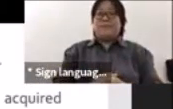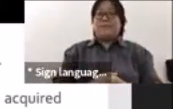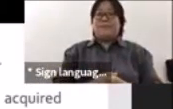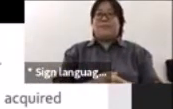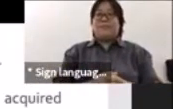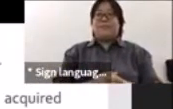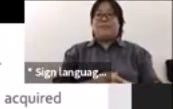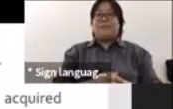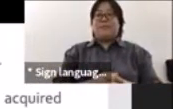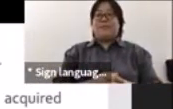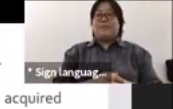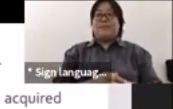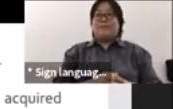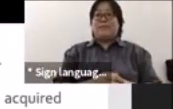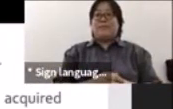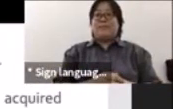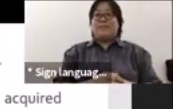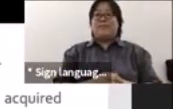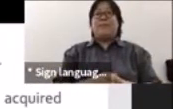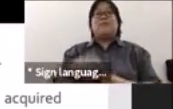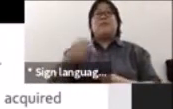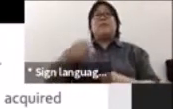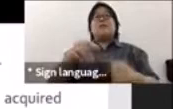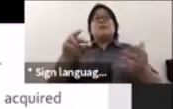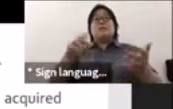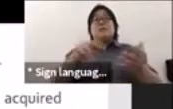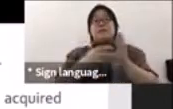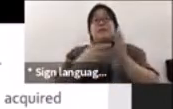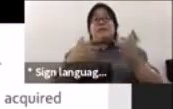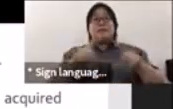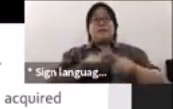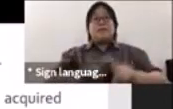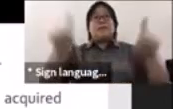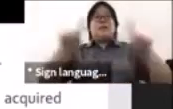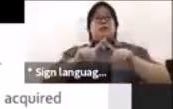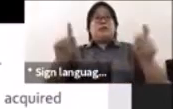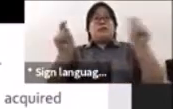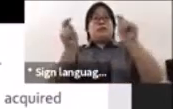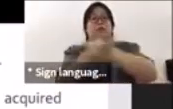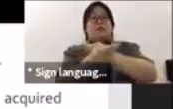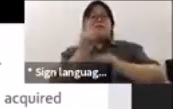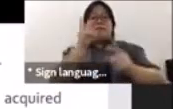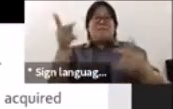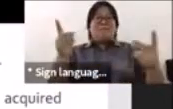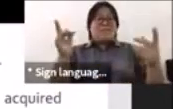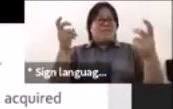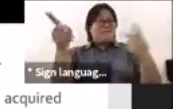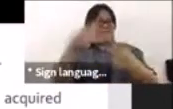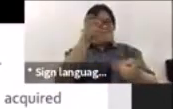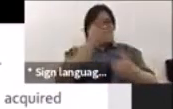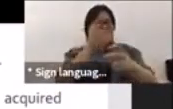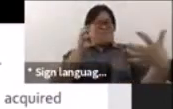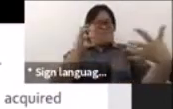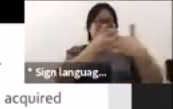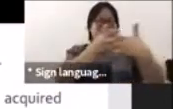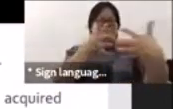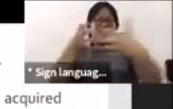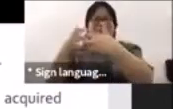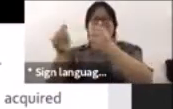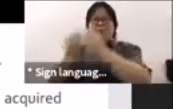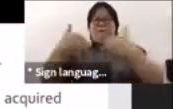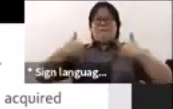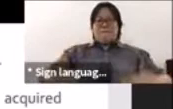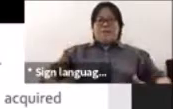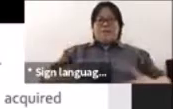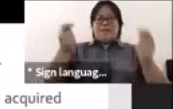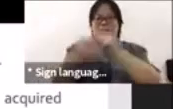several change, and since it is acquired, so sudden change is very complicated for them to adjust. Like they undergo physical change, the